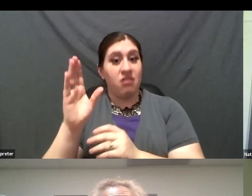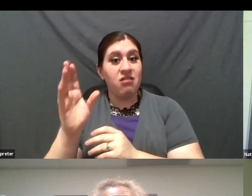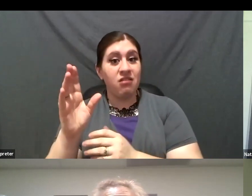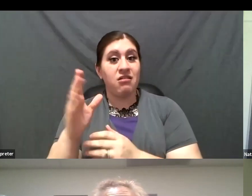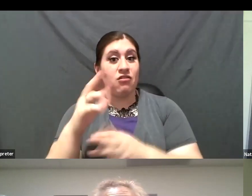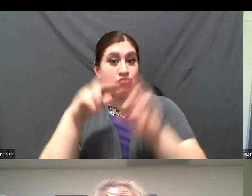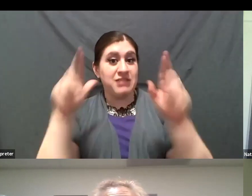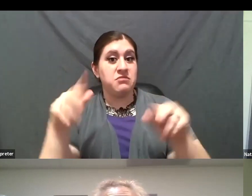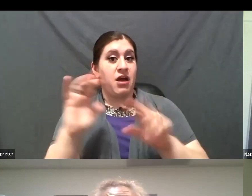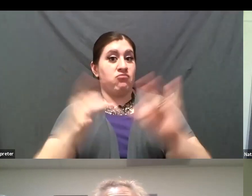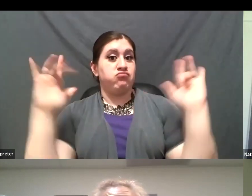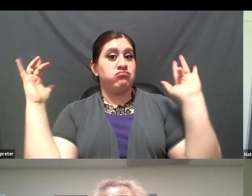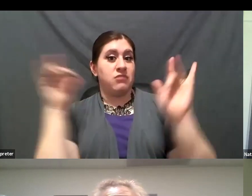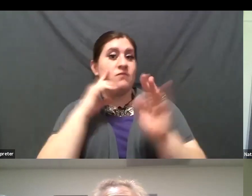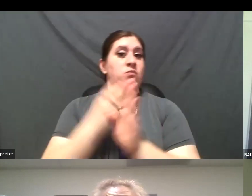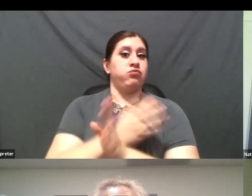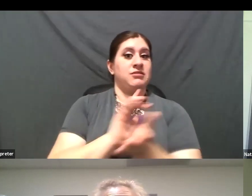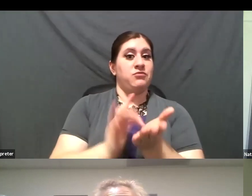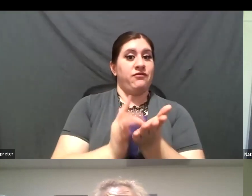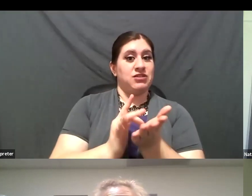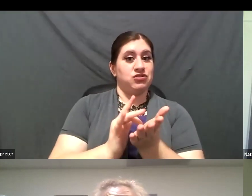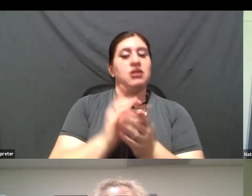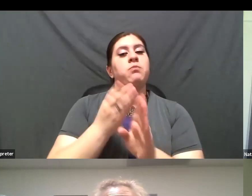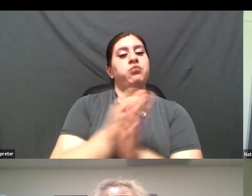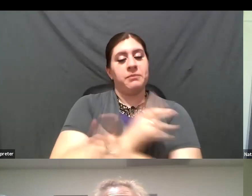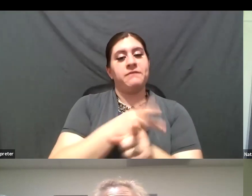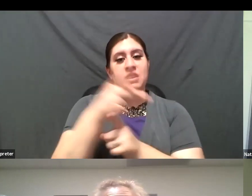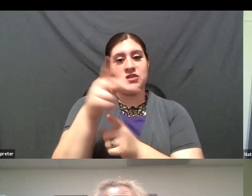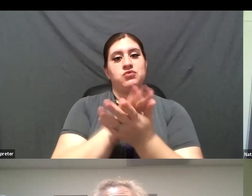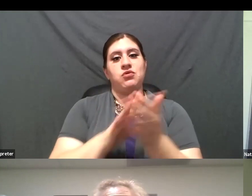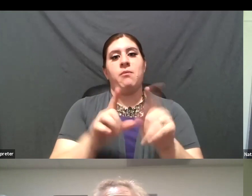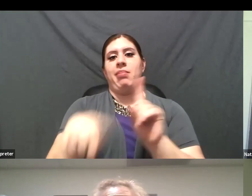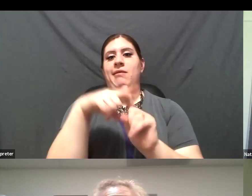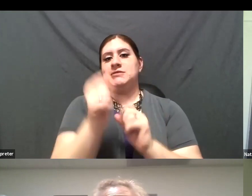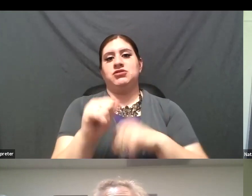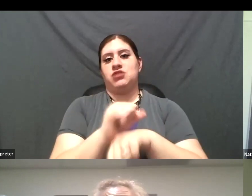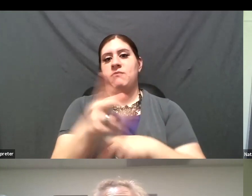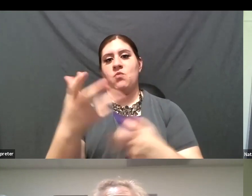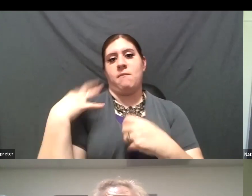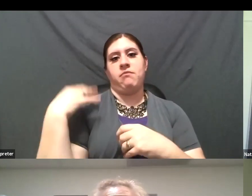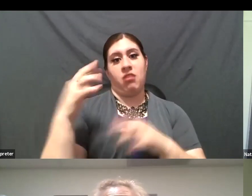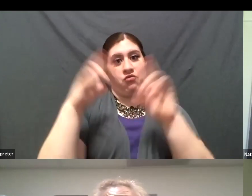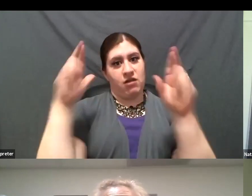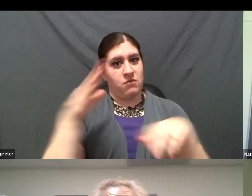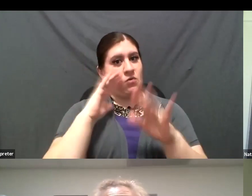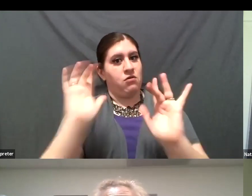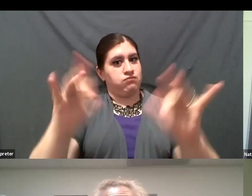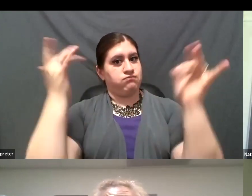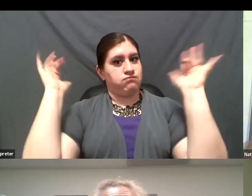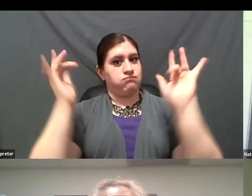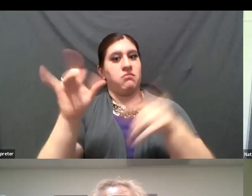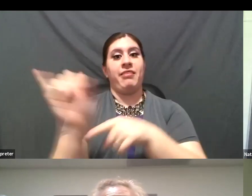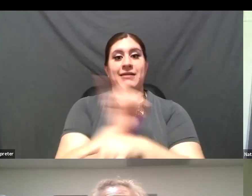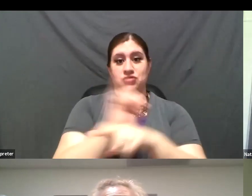paper, especially for pre-professional school, but also for any sort of job that you might apply for. And so internships are